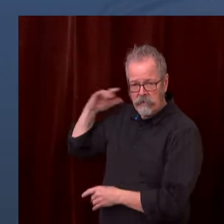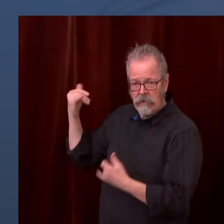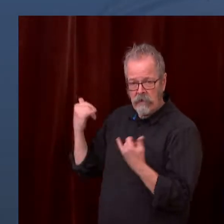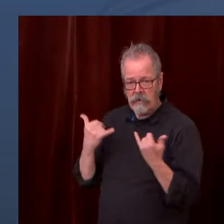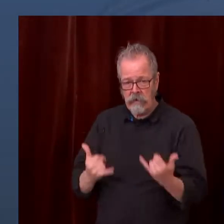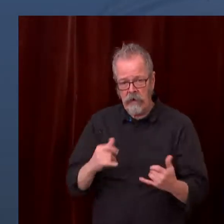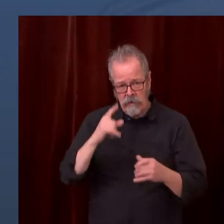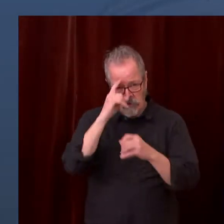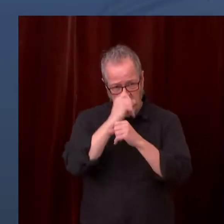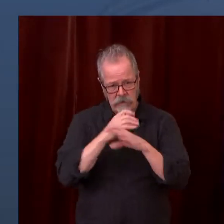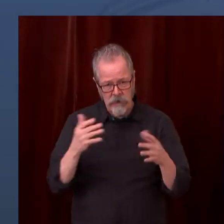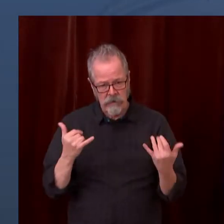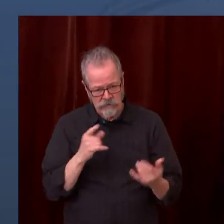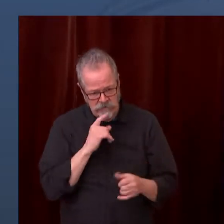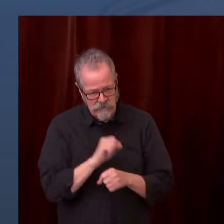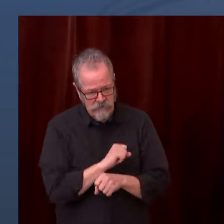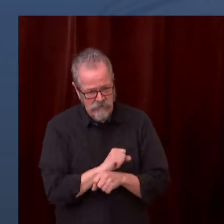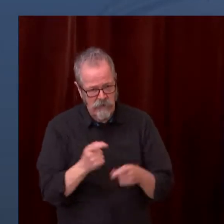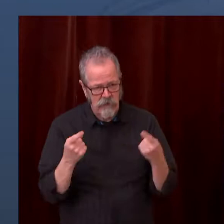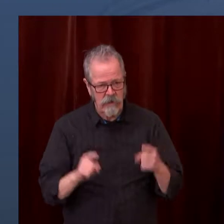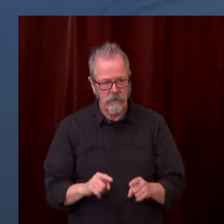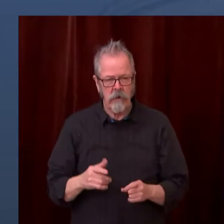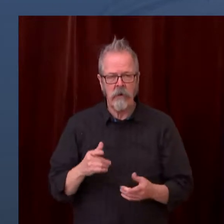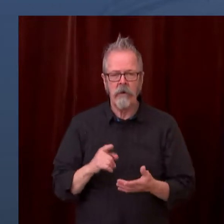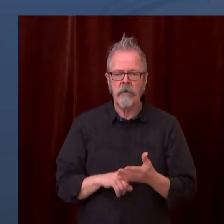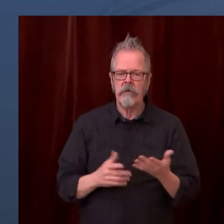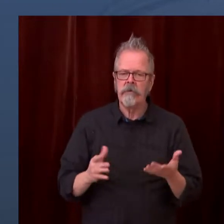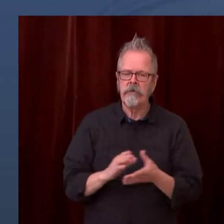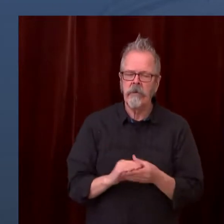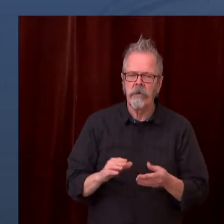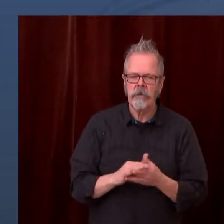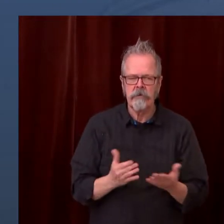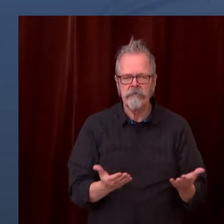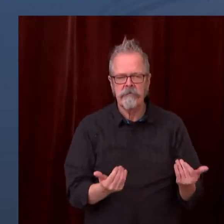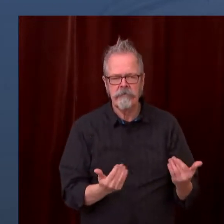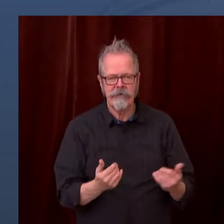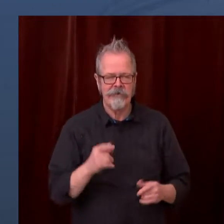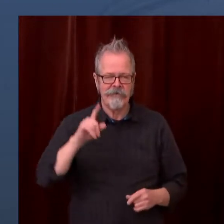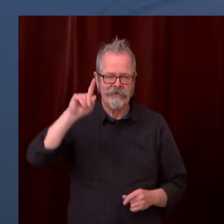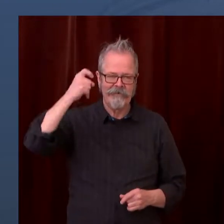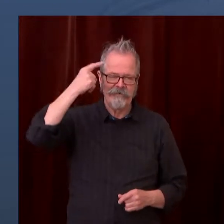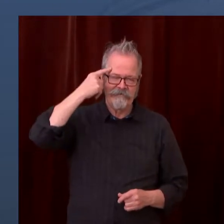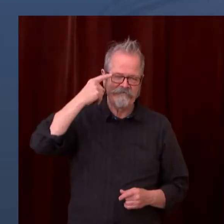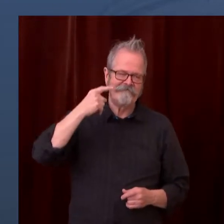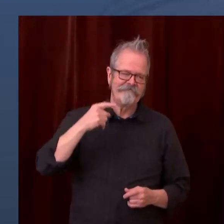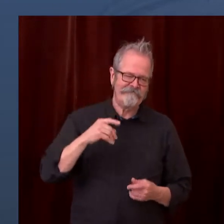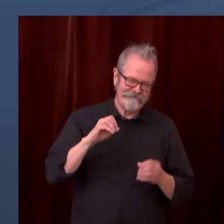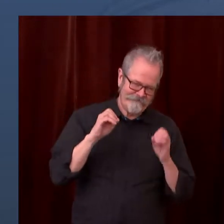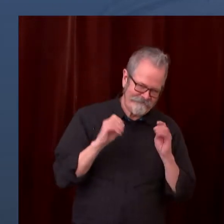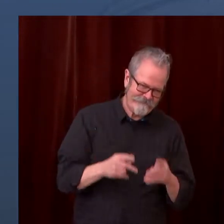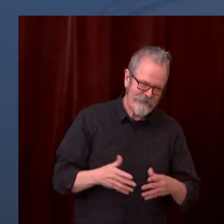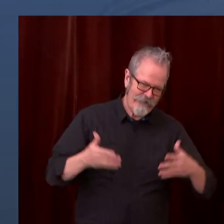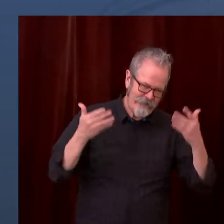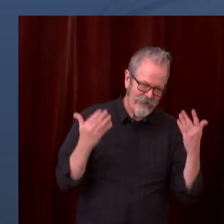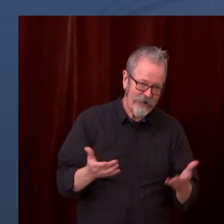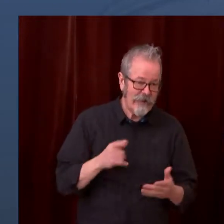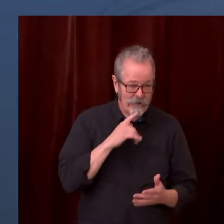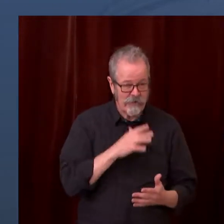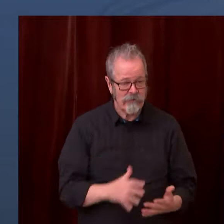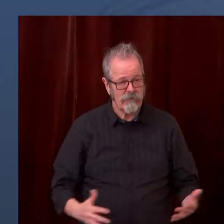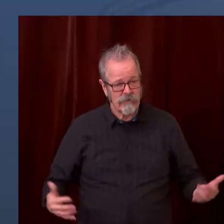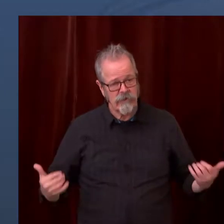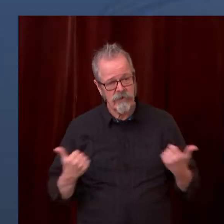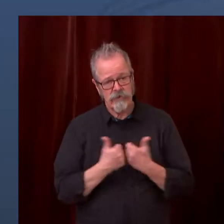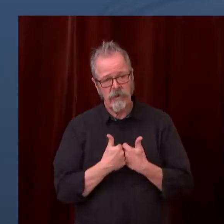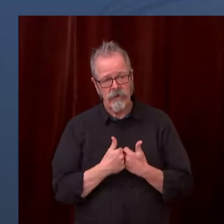to the challenge, eventually follow science, mask up, socially distance, obey our rules, and